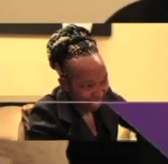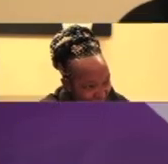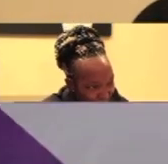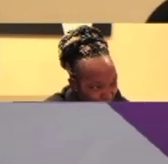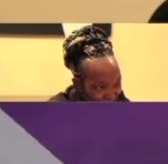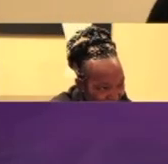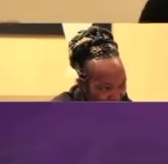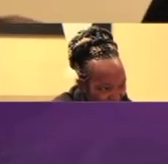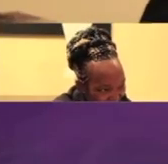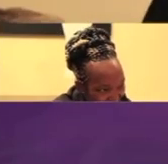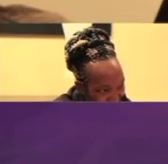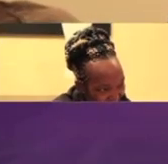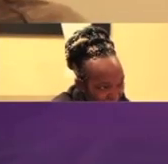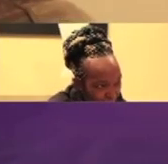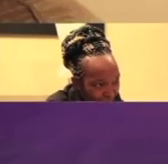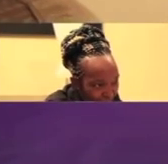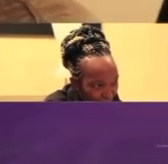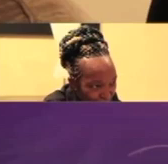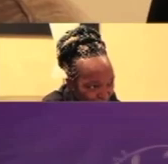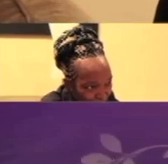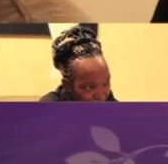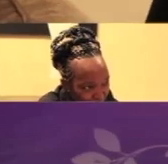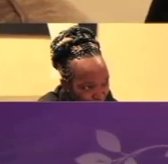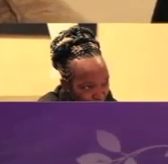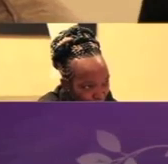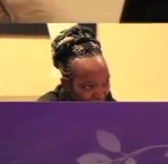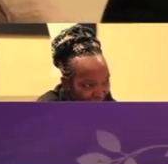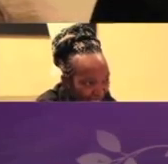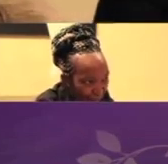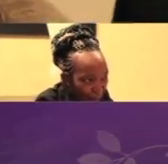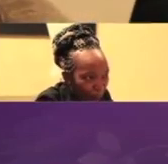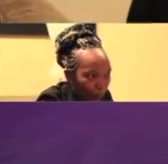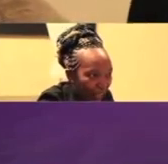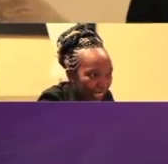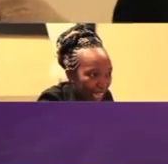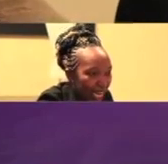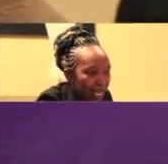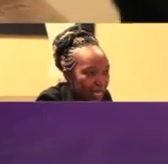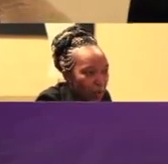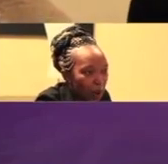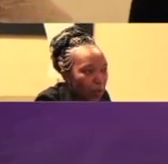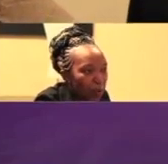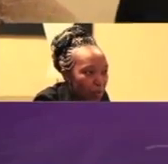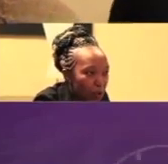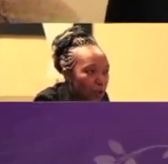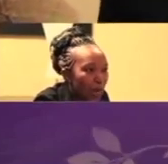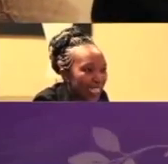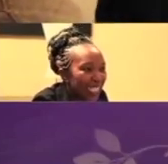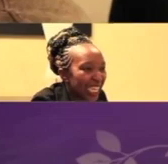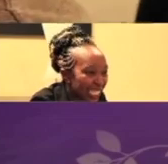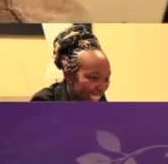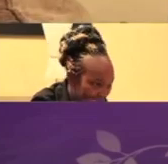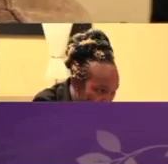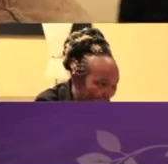can remember that moment in church, because that's where our reception was. And there were women who